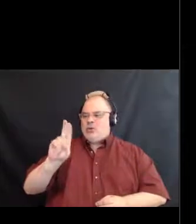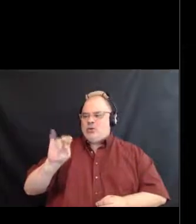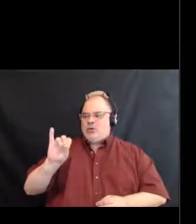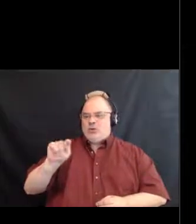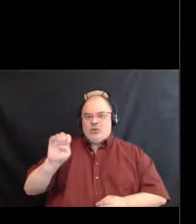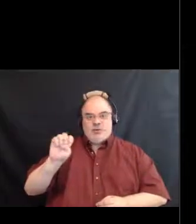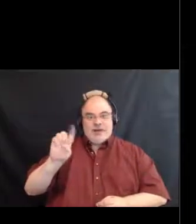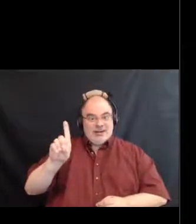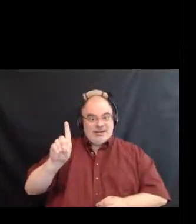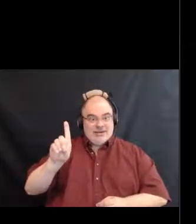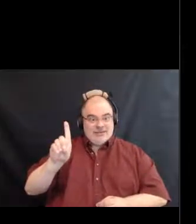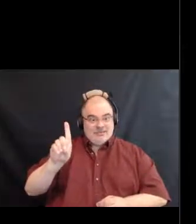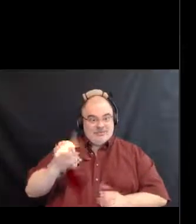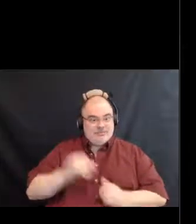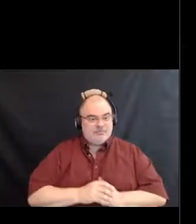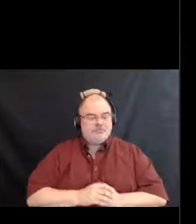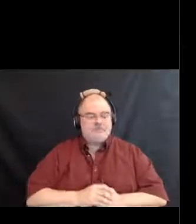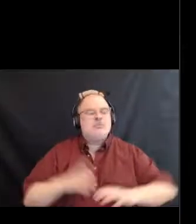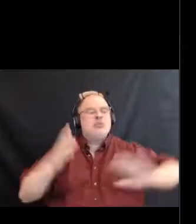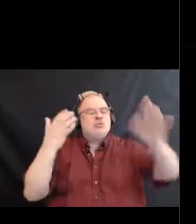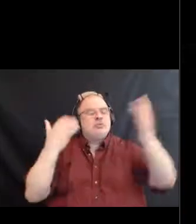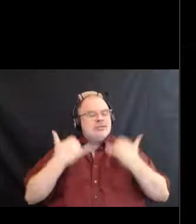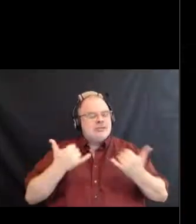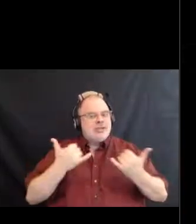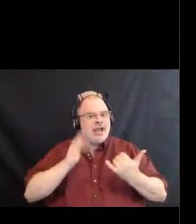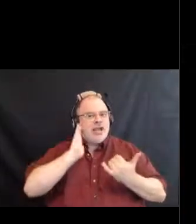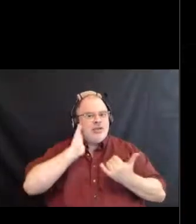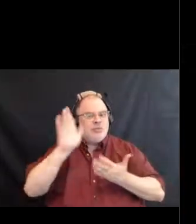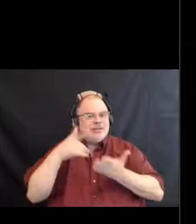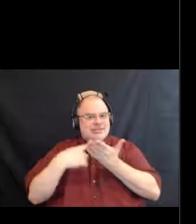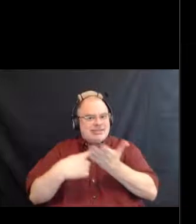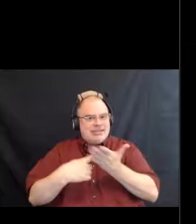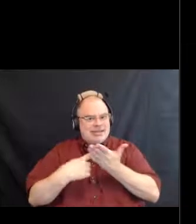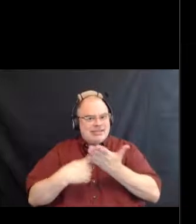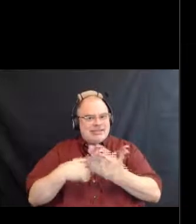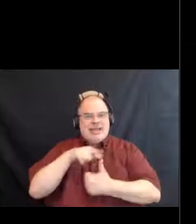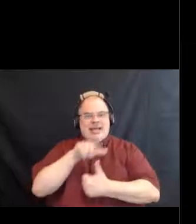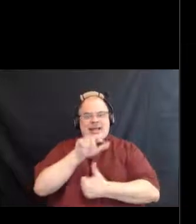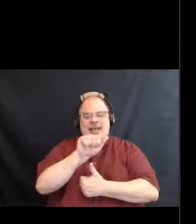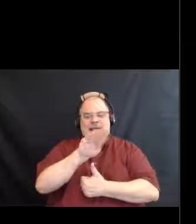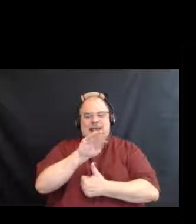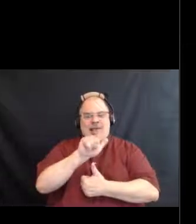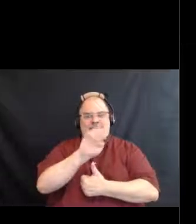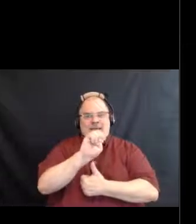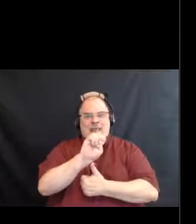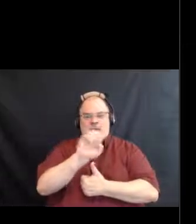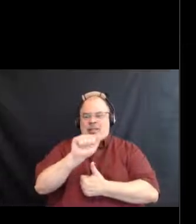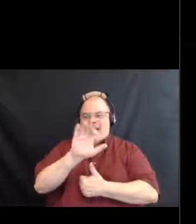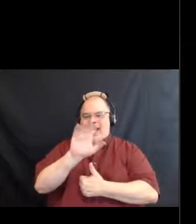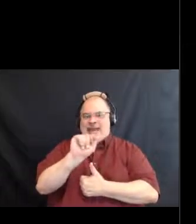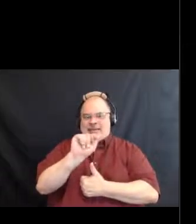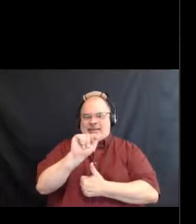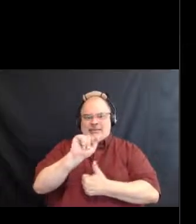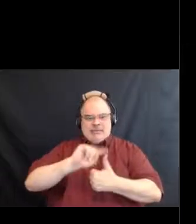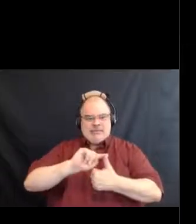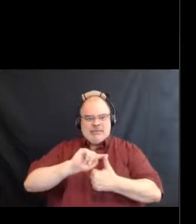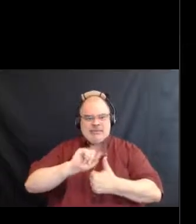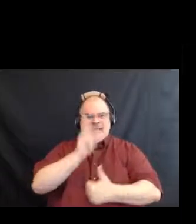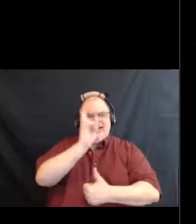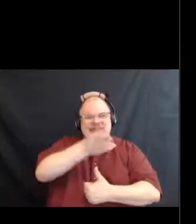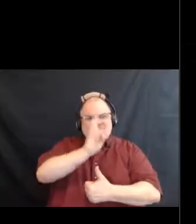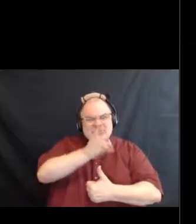So on today's webinar, we're going to cover the ABLE Act. We'll look a little bit about the history of how this